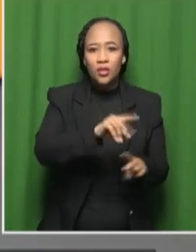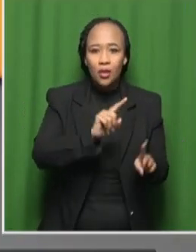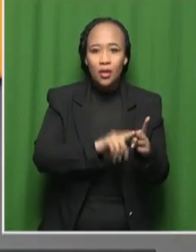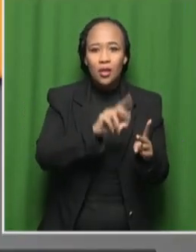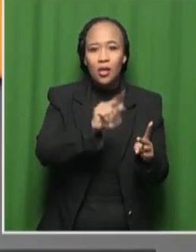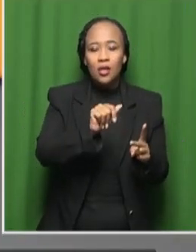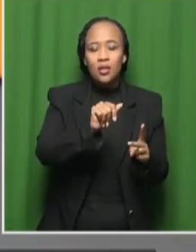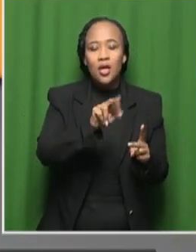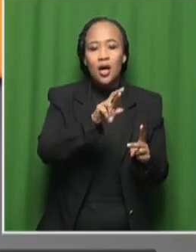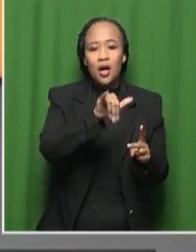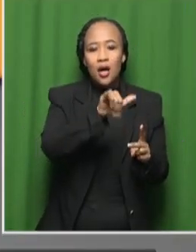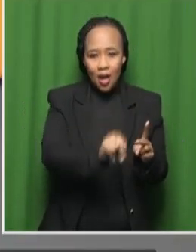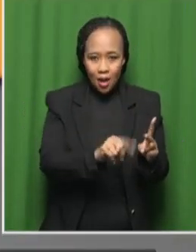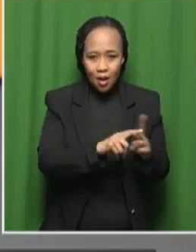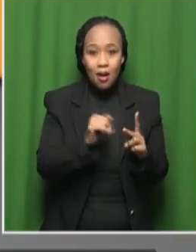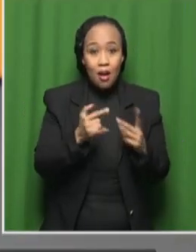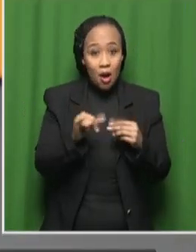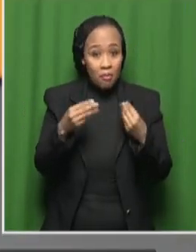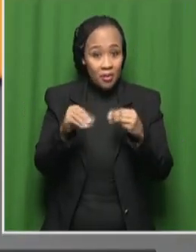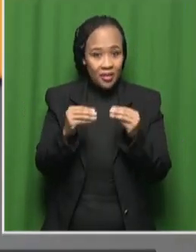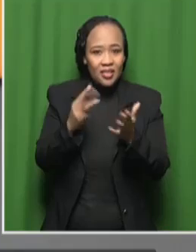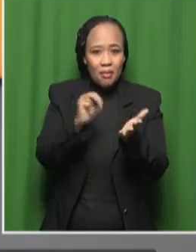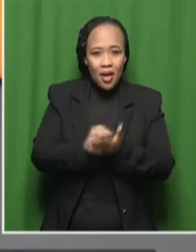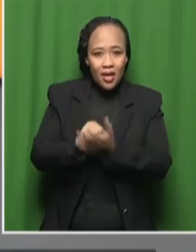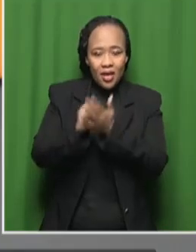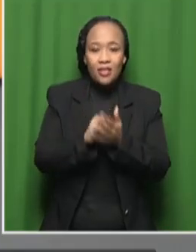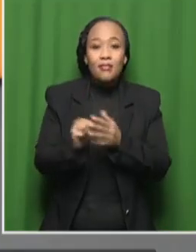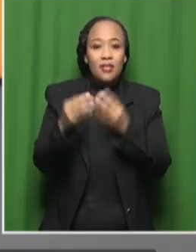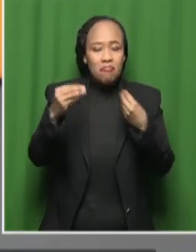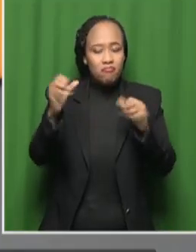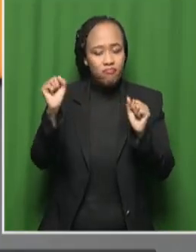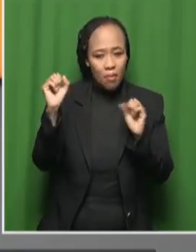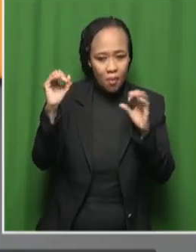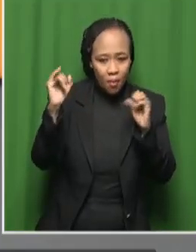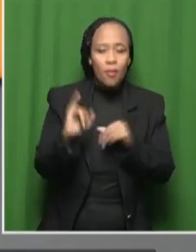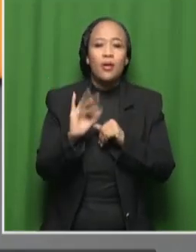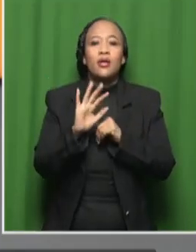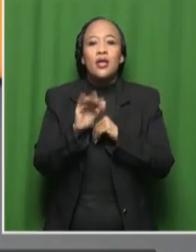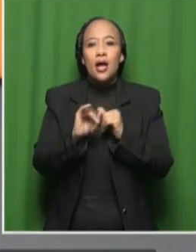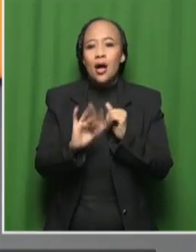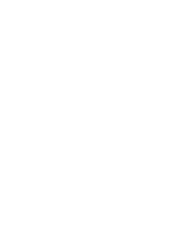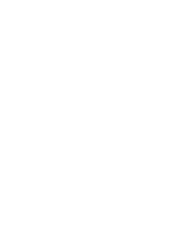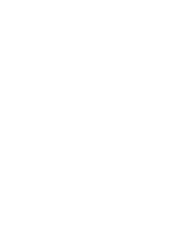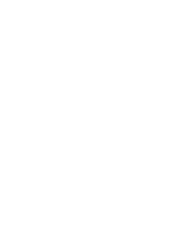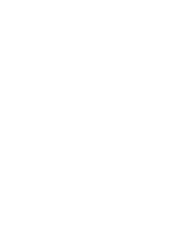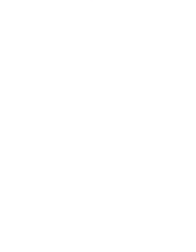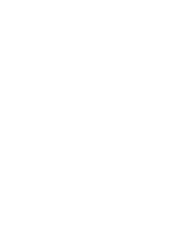technology and marketing business executive, talking to us about digital healthcare storage called Ajuda.